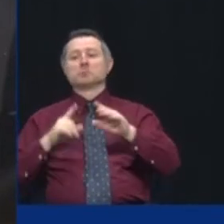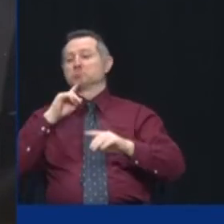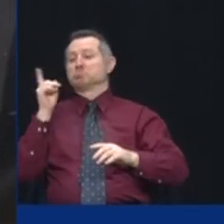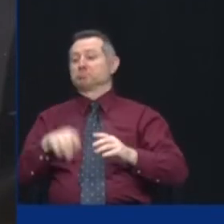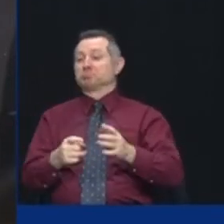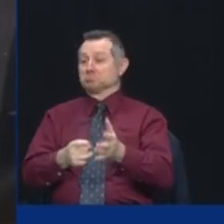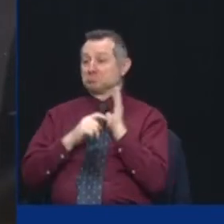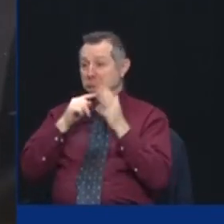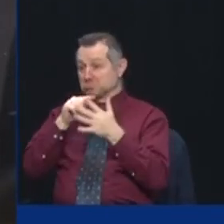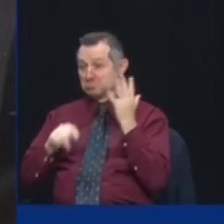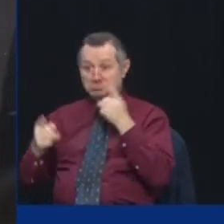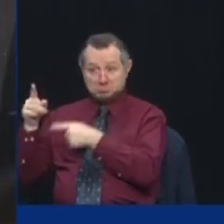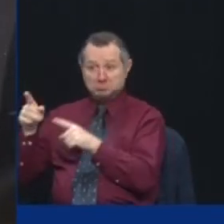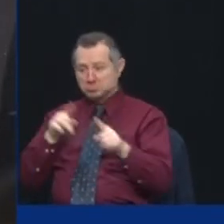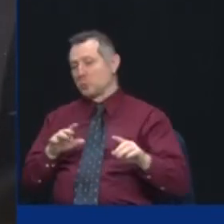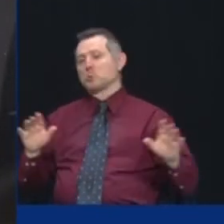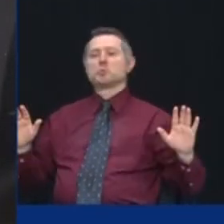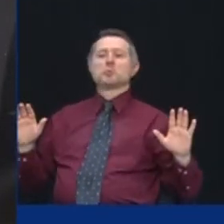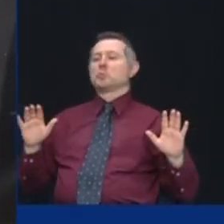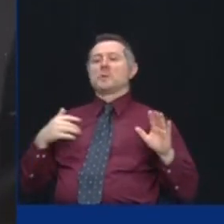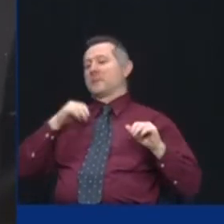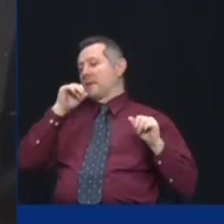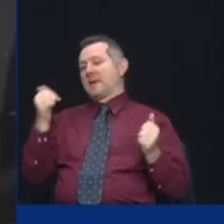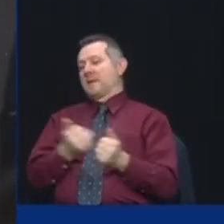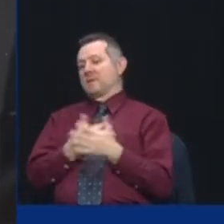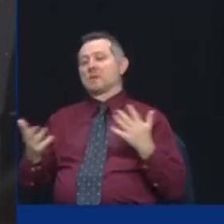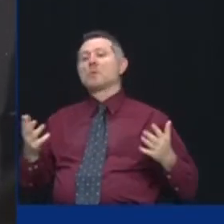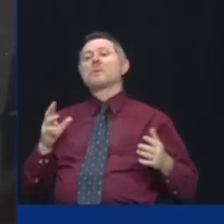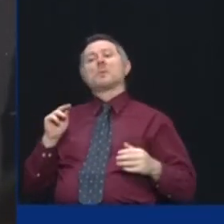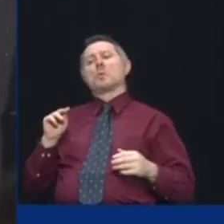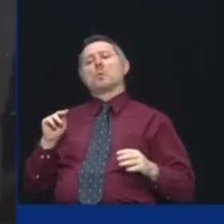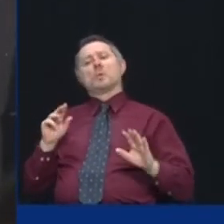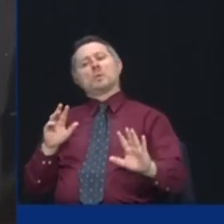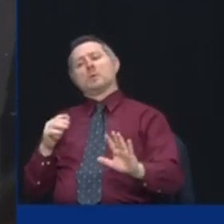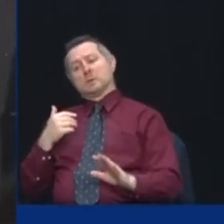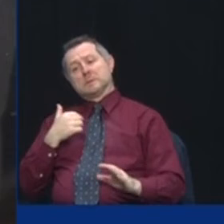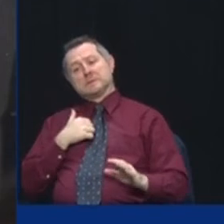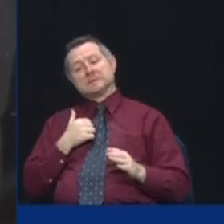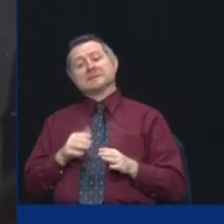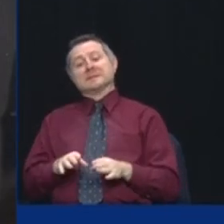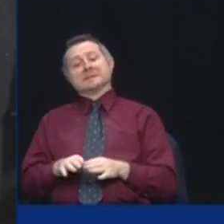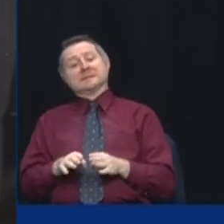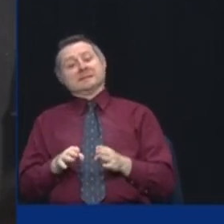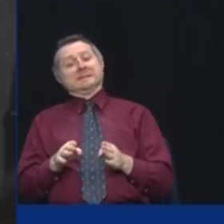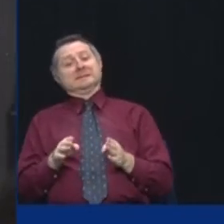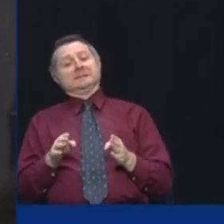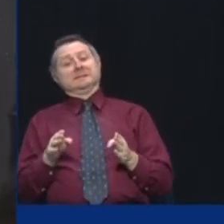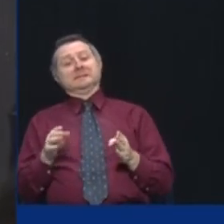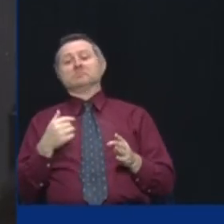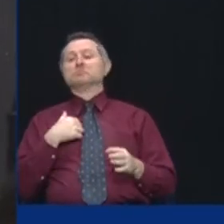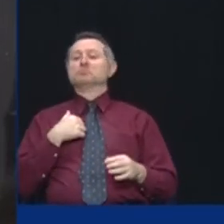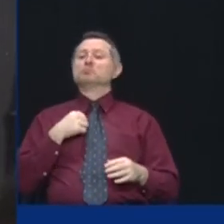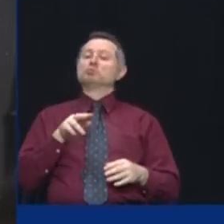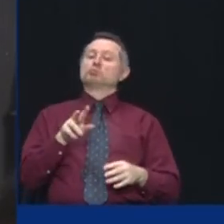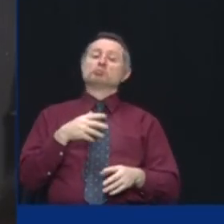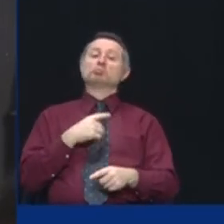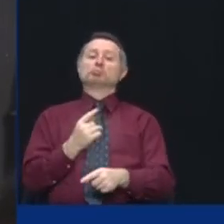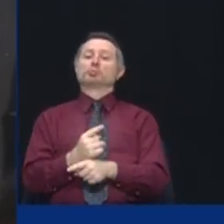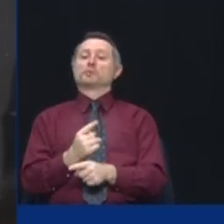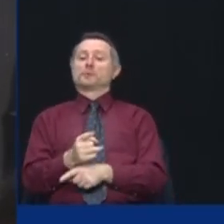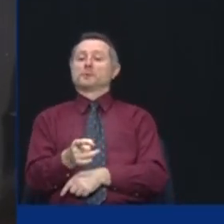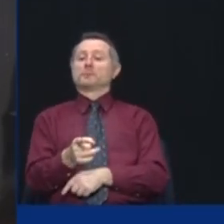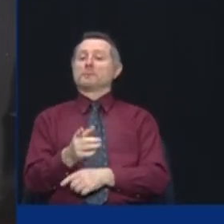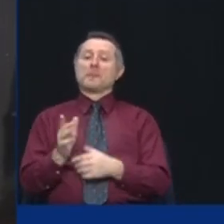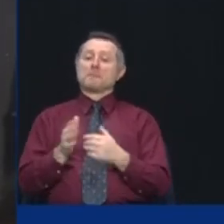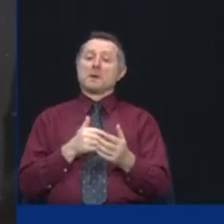gradual return is appropriate in light of some concerns that people have about being in large groups, even if they've been vaccinated. So